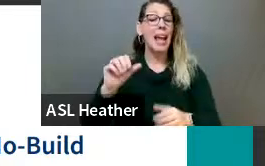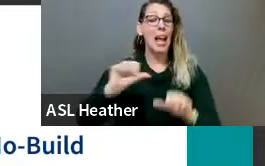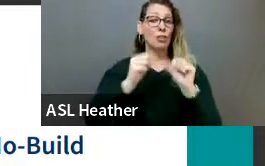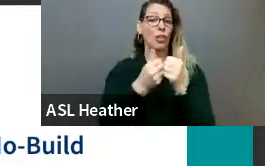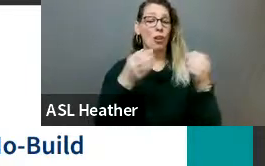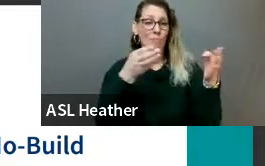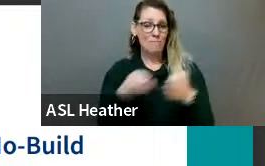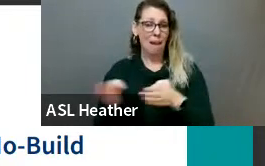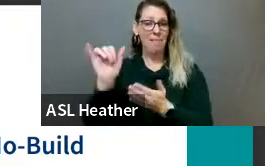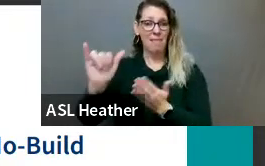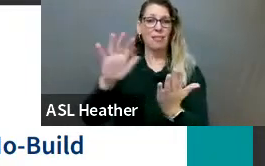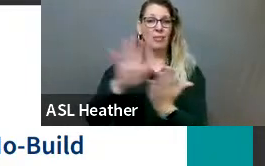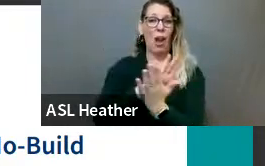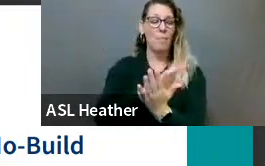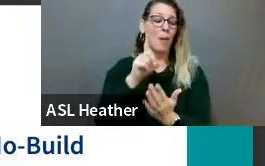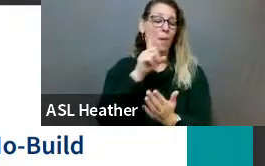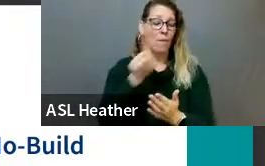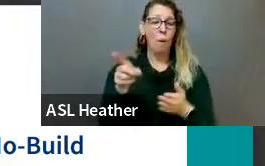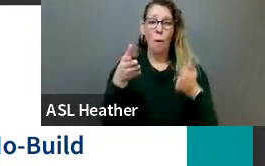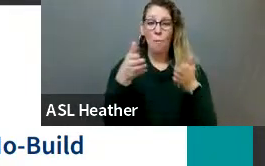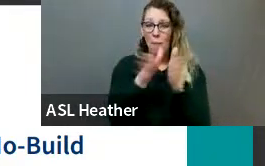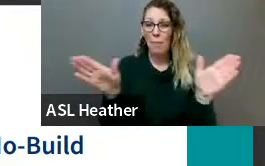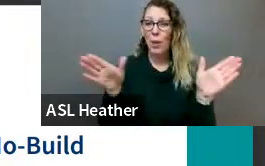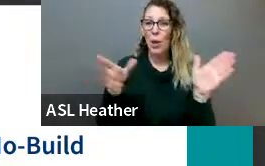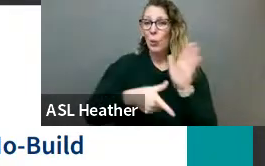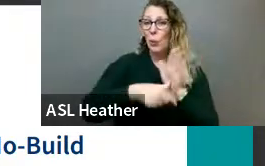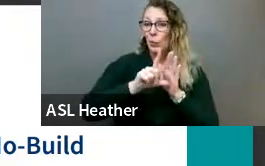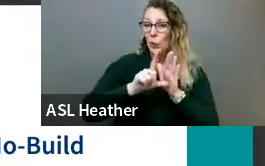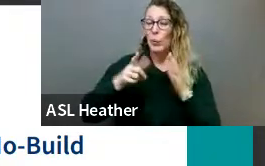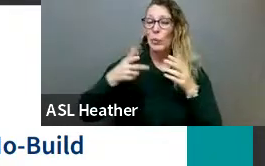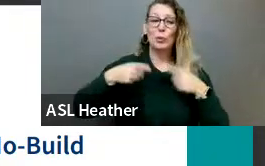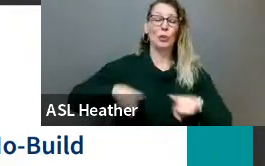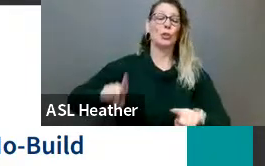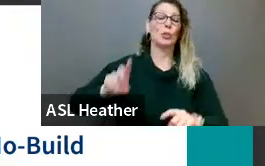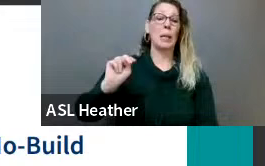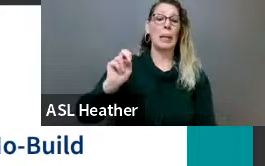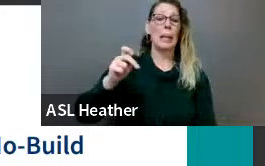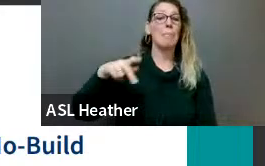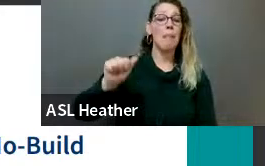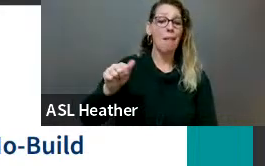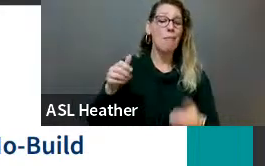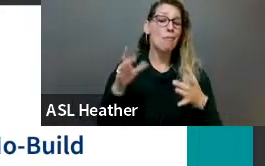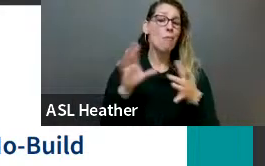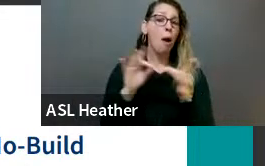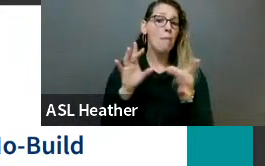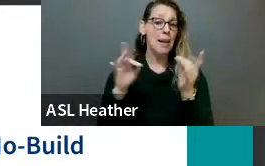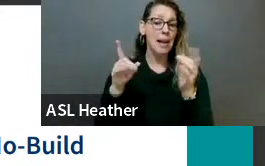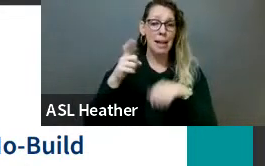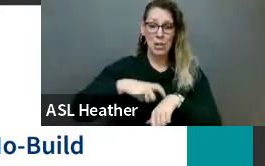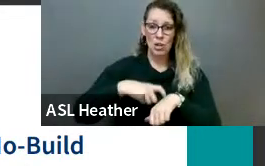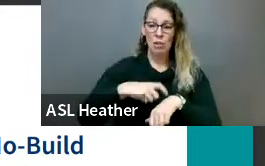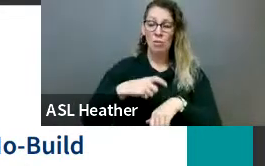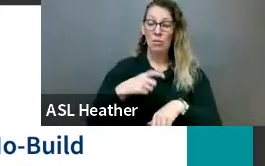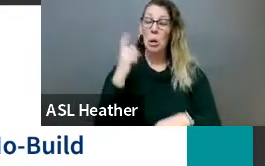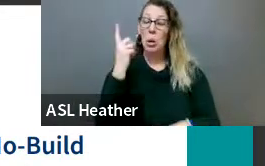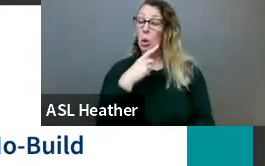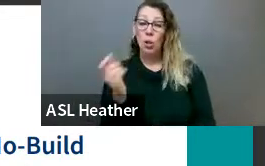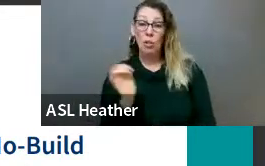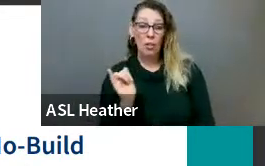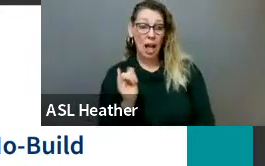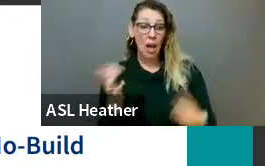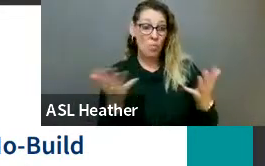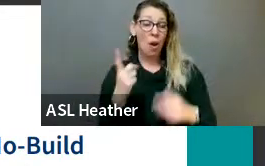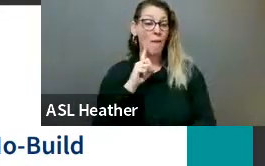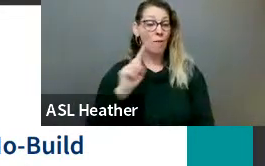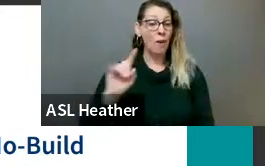prepare that document for public review during the defined NEPA comment period. So what does that look like for